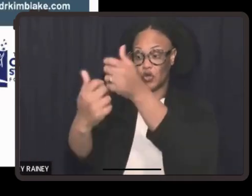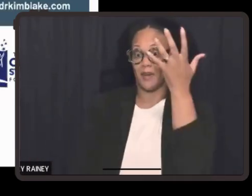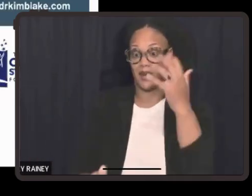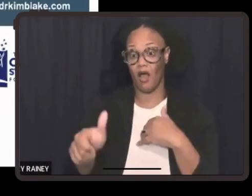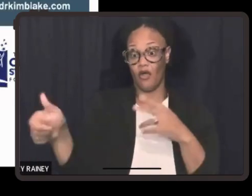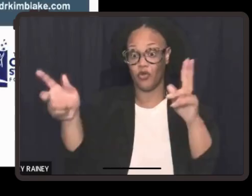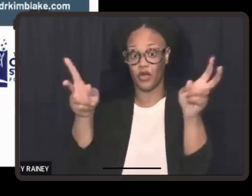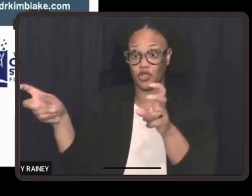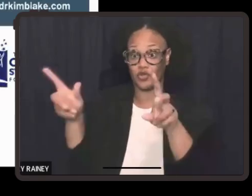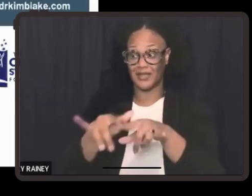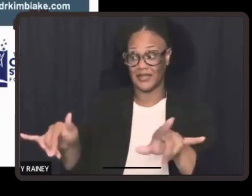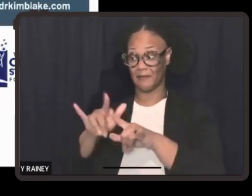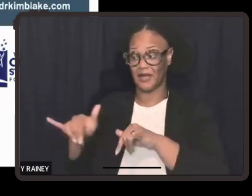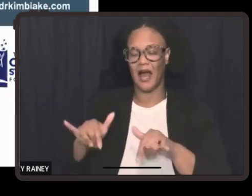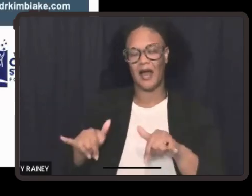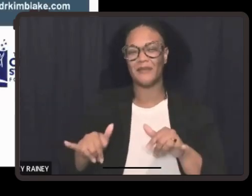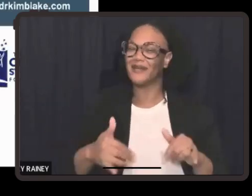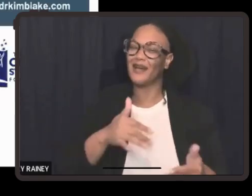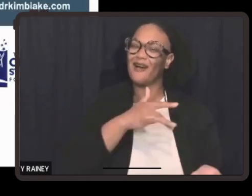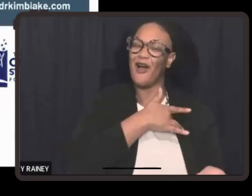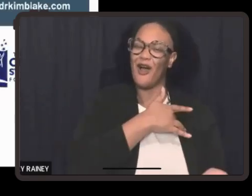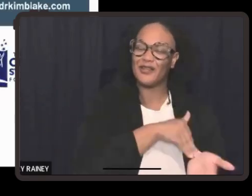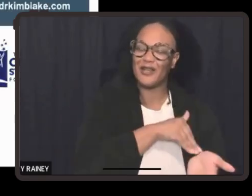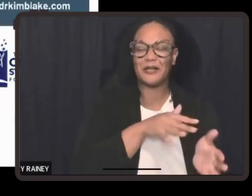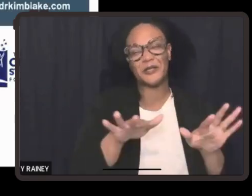you guys do so well, persevere.